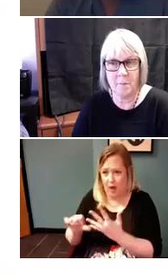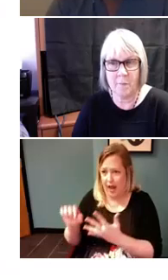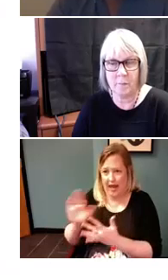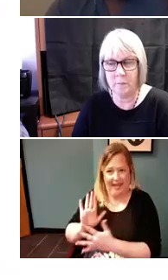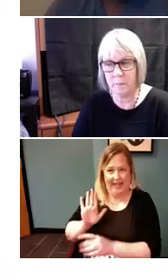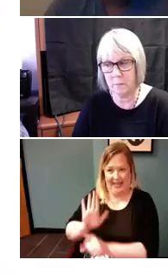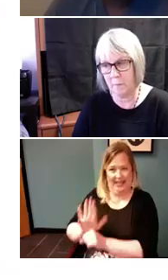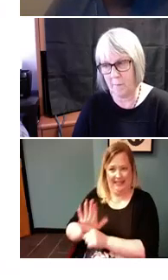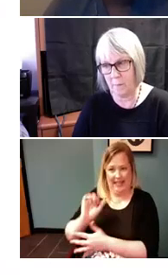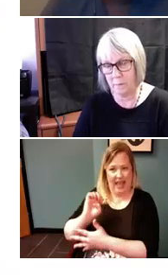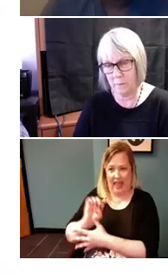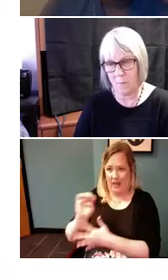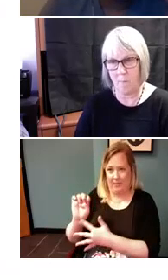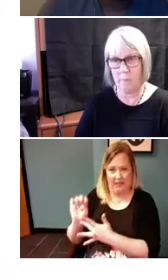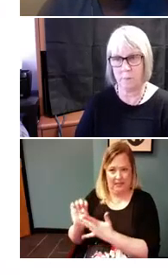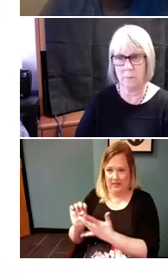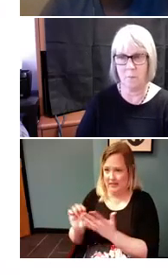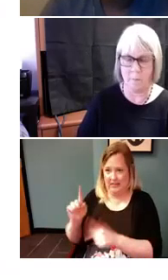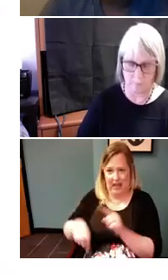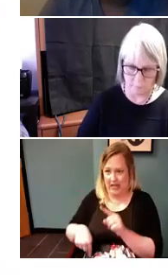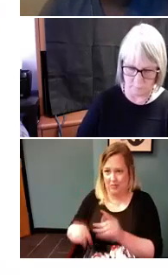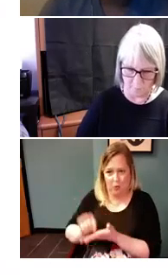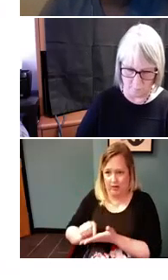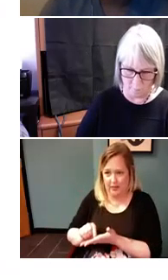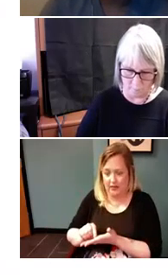But since we have returned from this function,